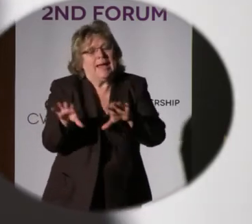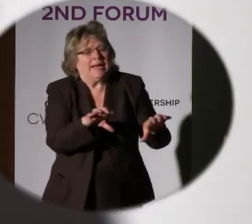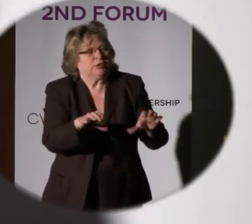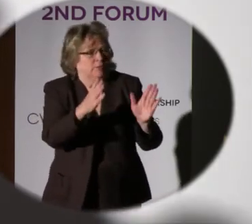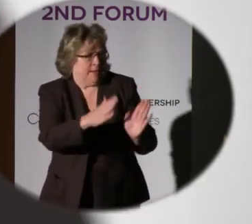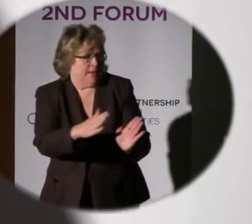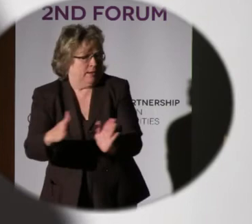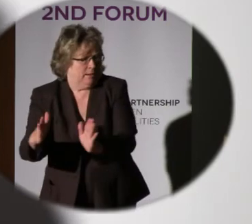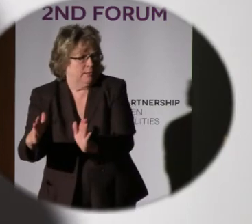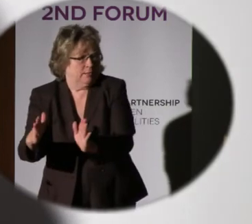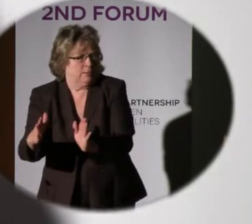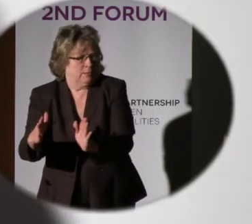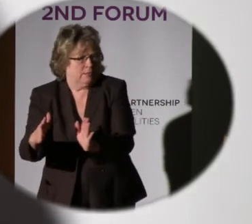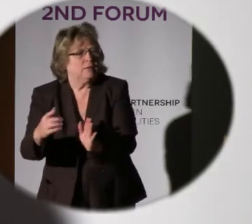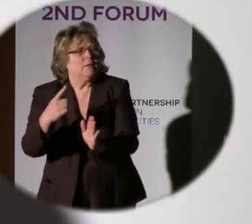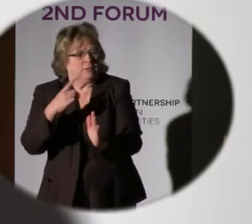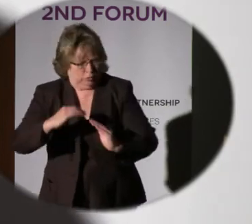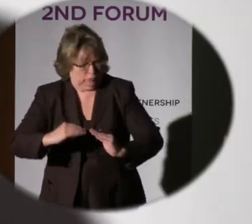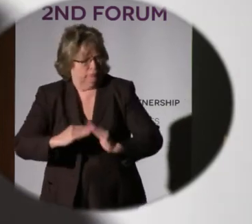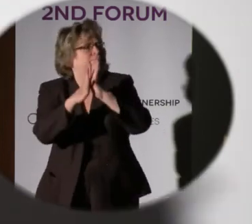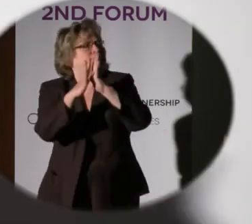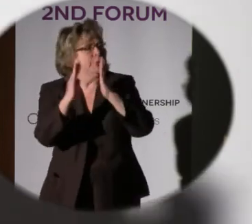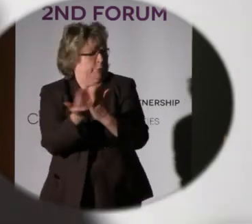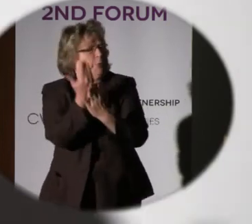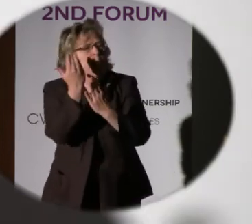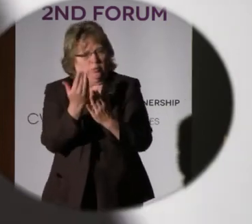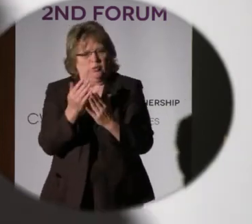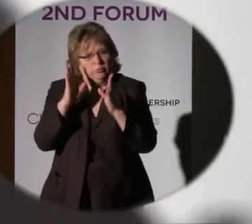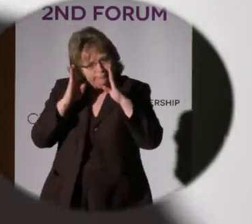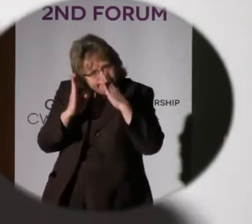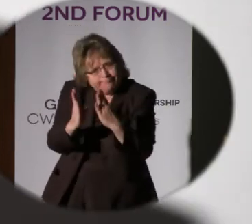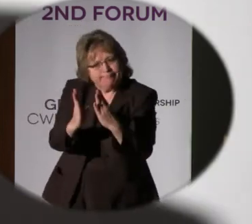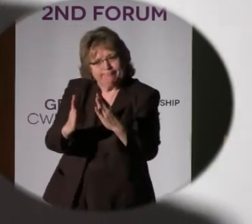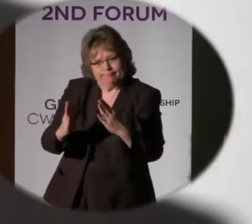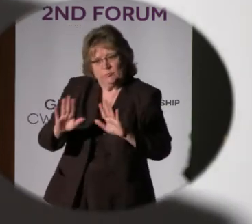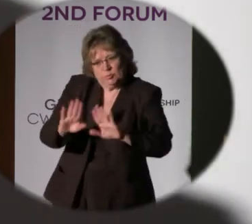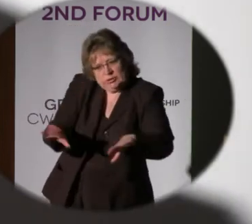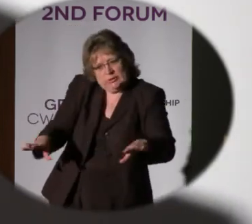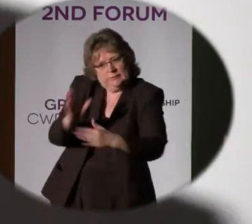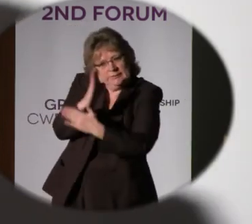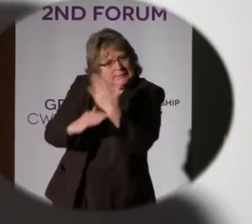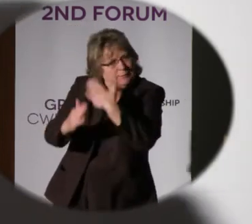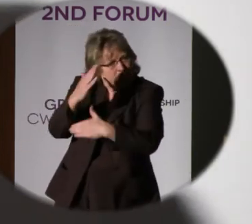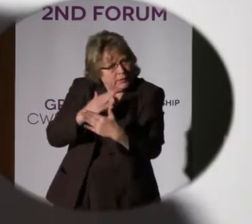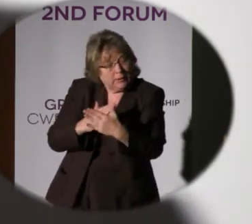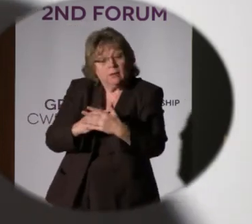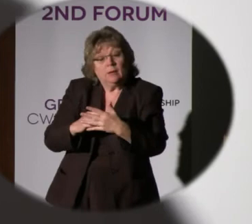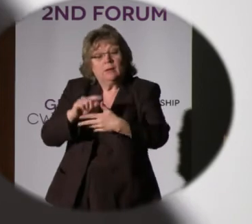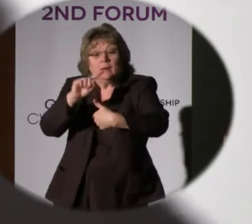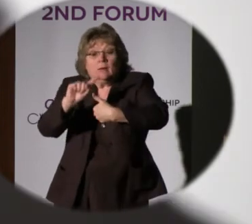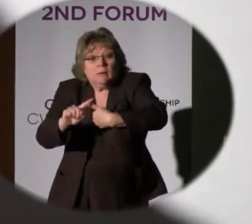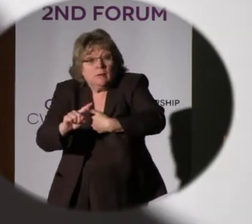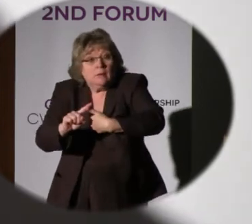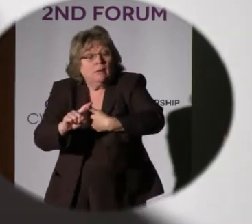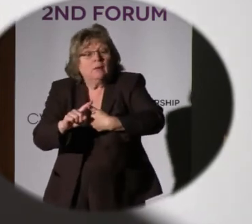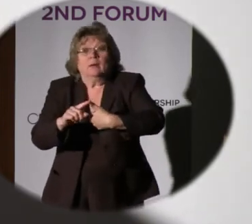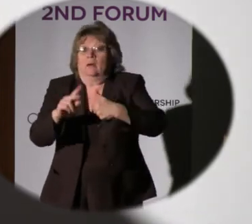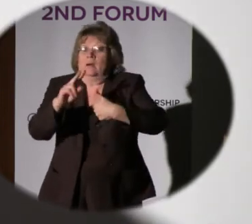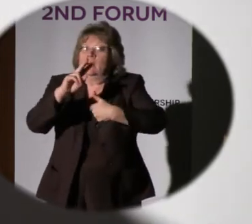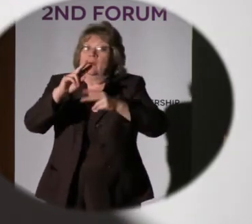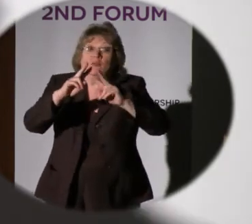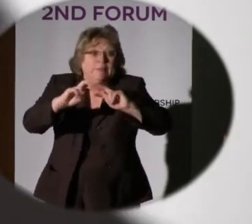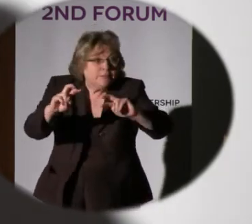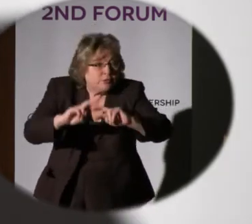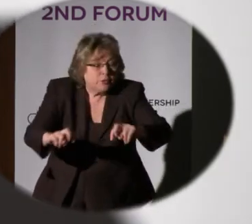undertaken in Rwanda for children with disabilities in terms of research, in terms of mapping, in terms